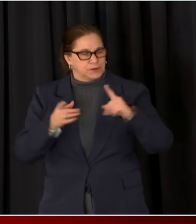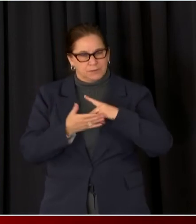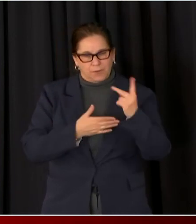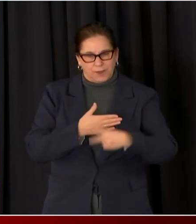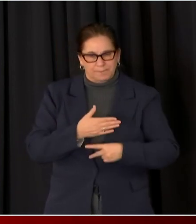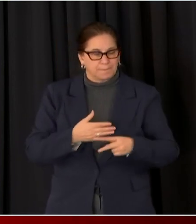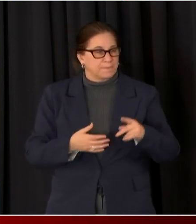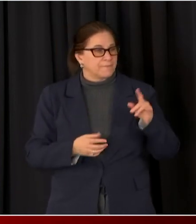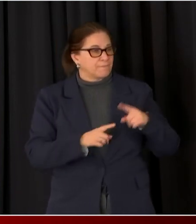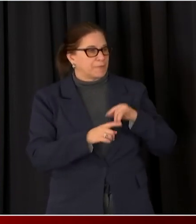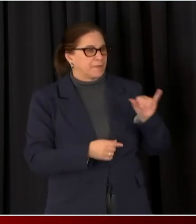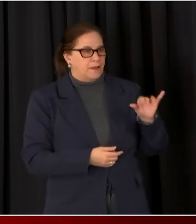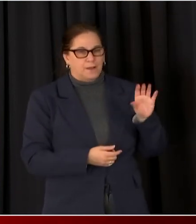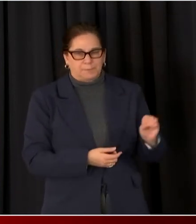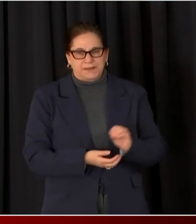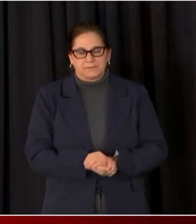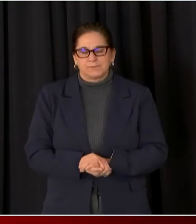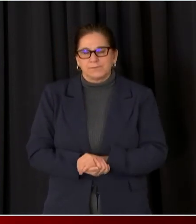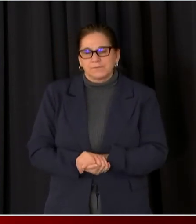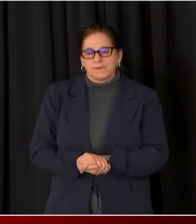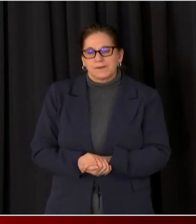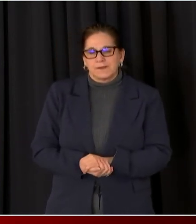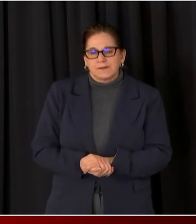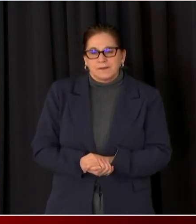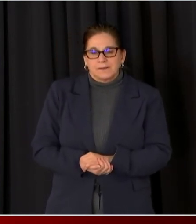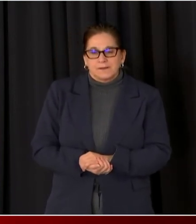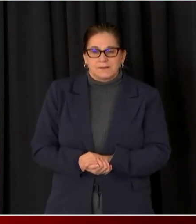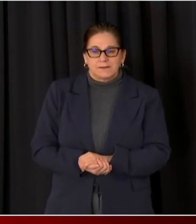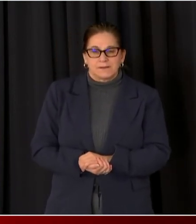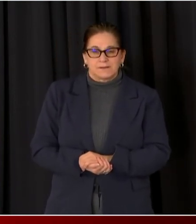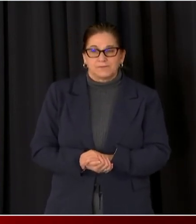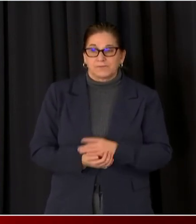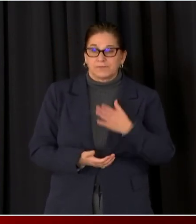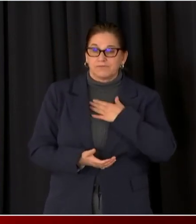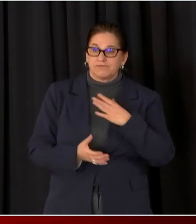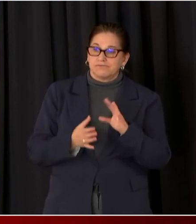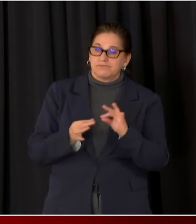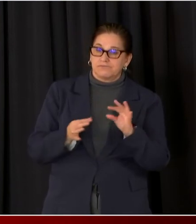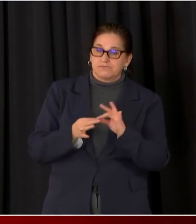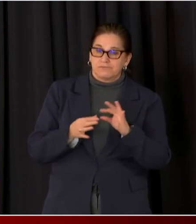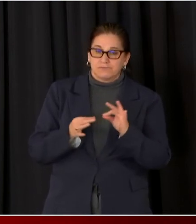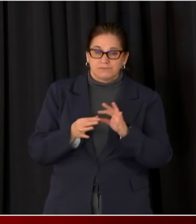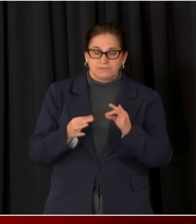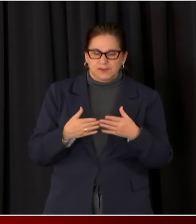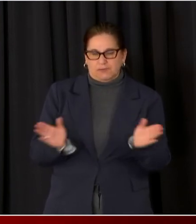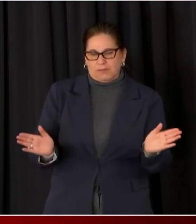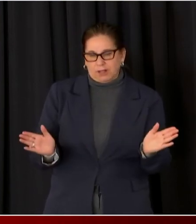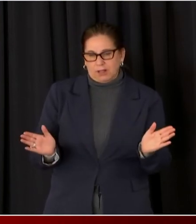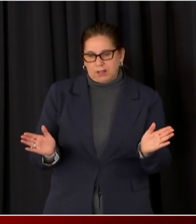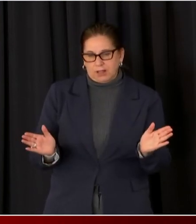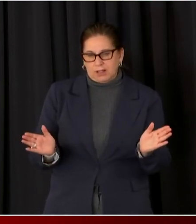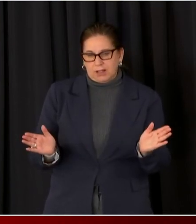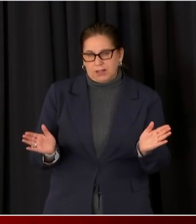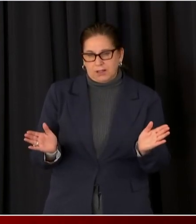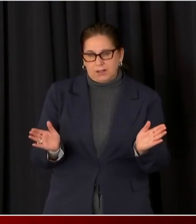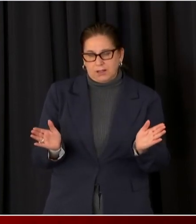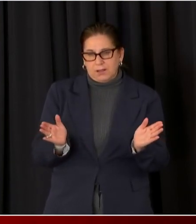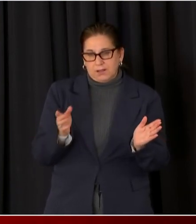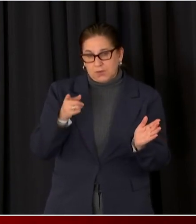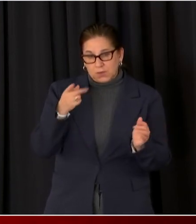public is I would encourage people to take the vaccines that are available as you are in a priority